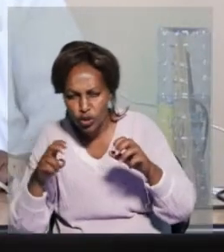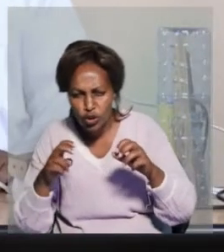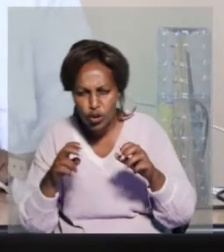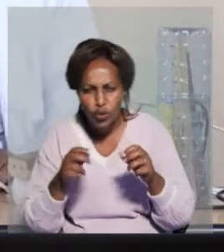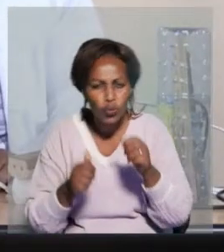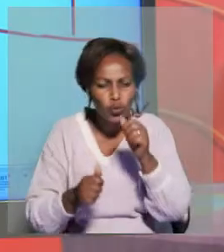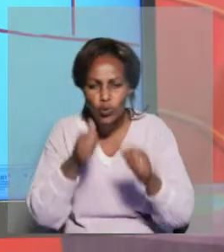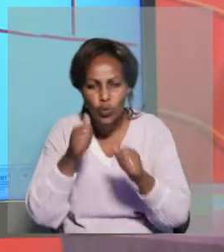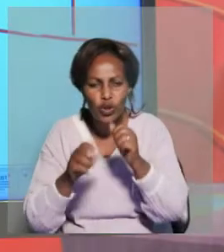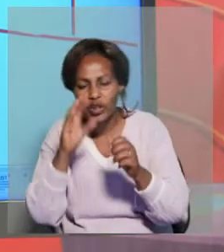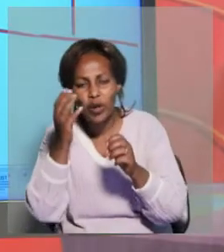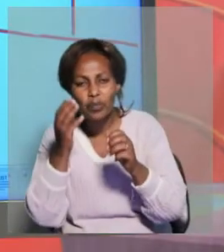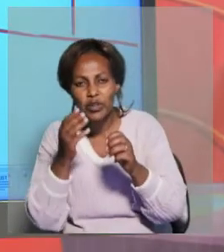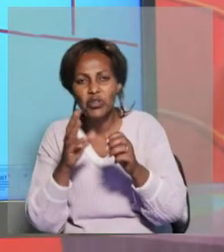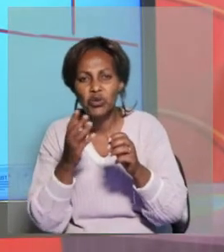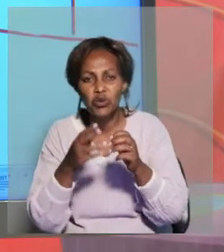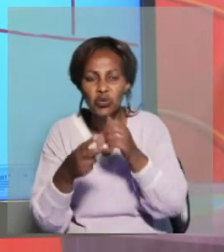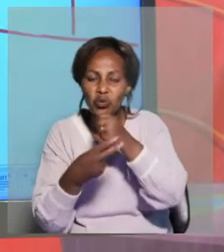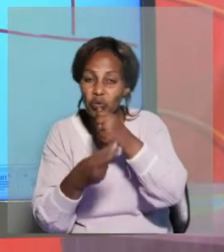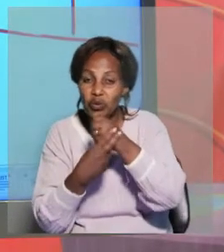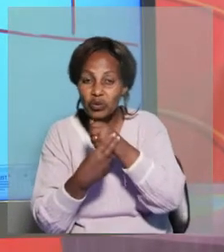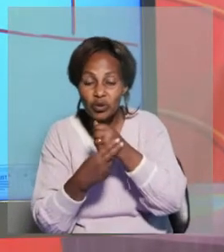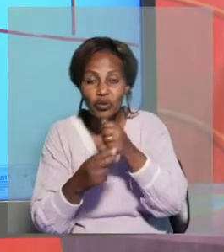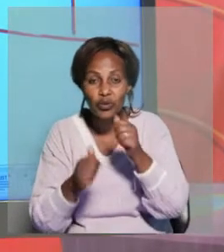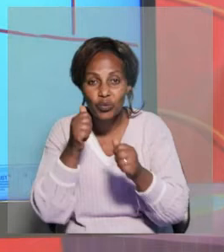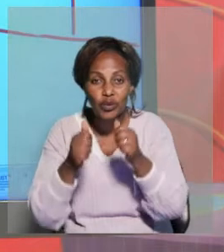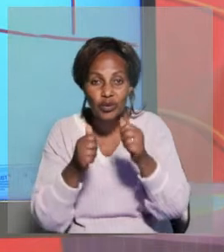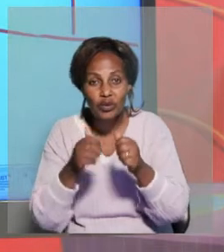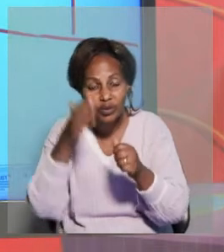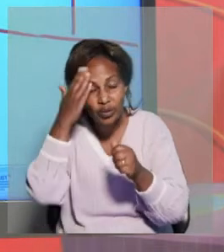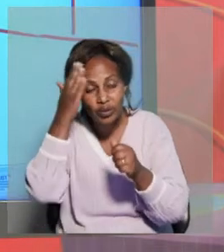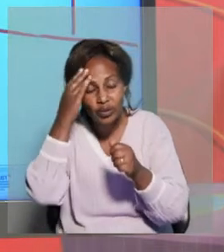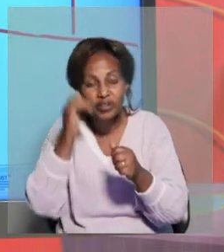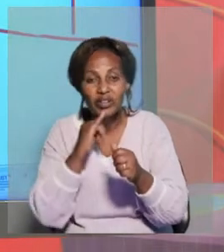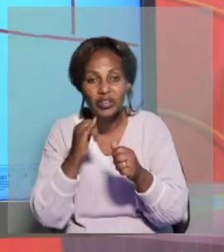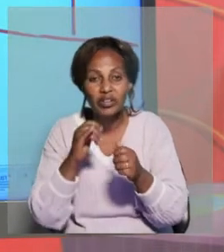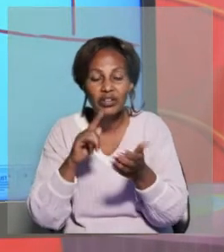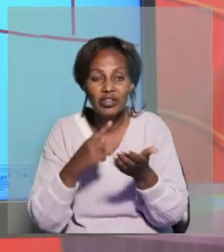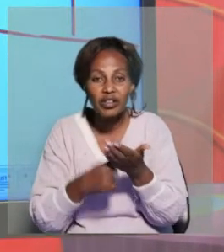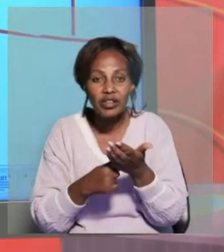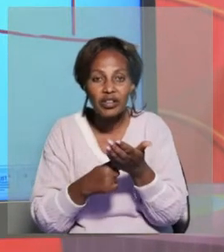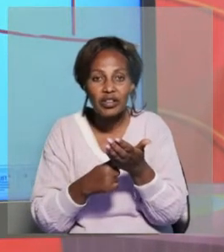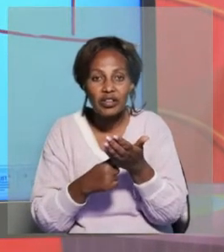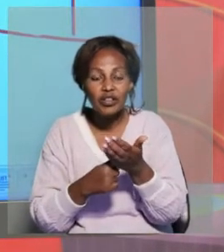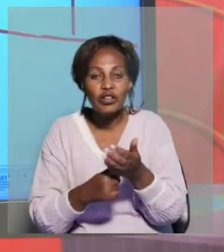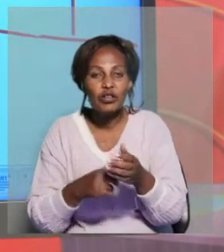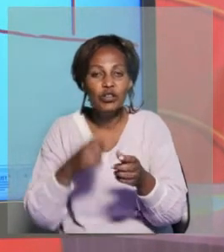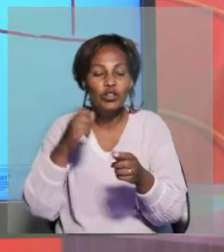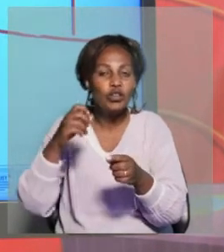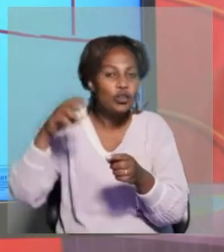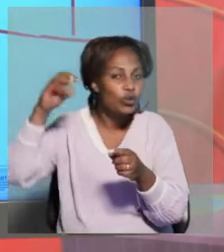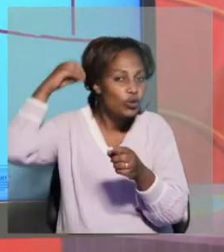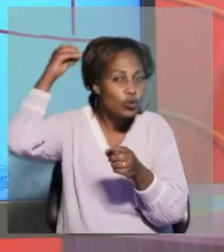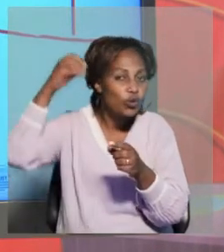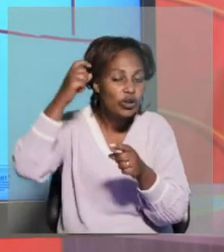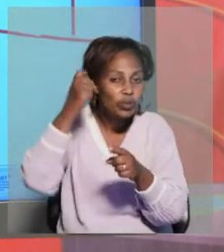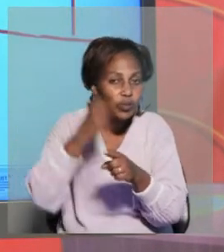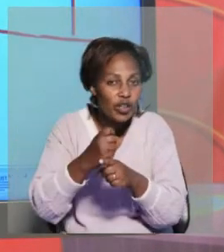saving? Now, one thing we need to note is that the solar panel is